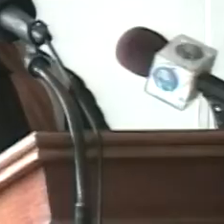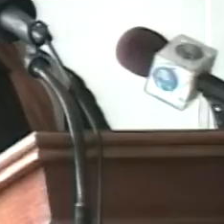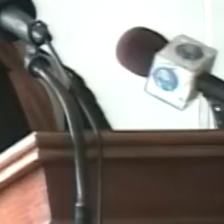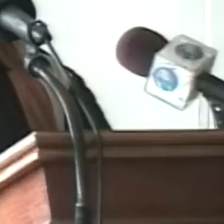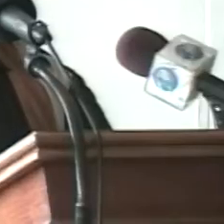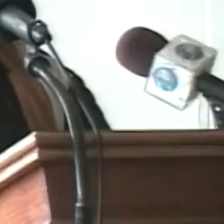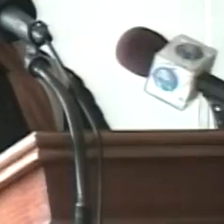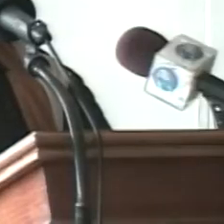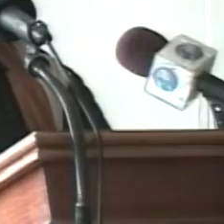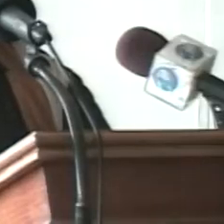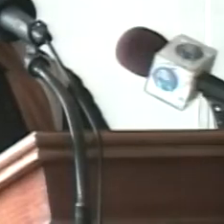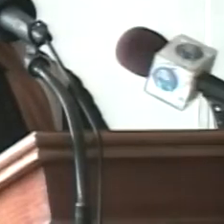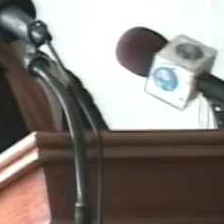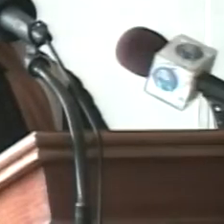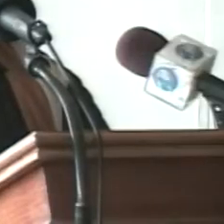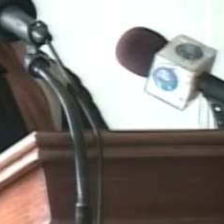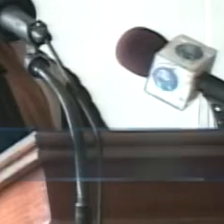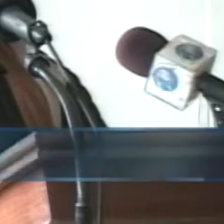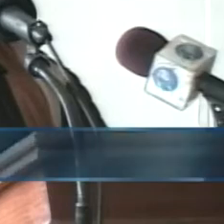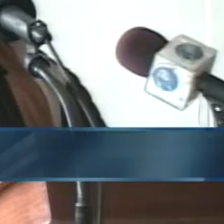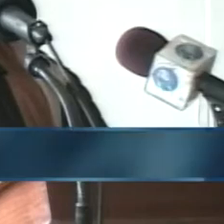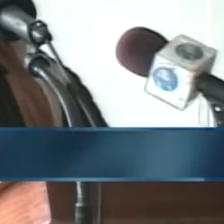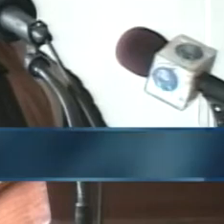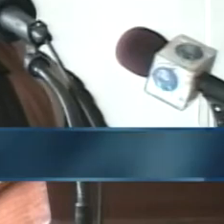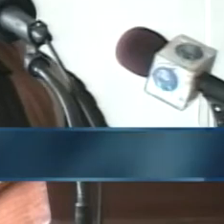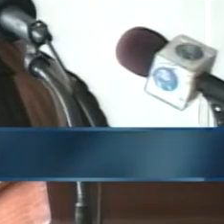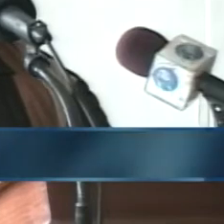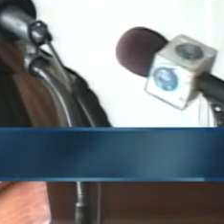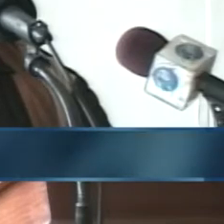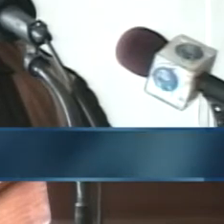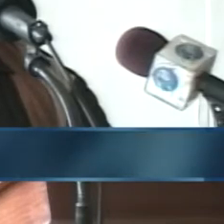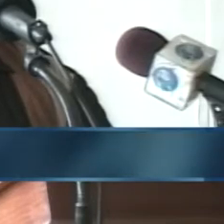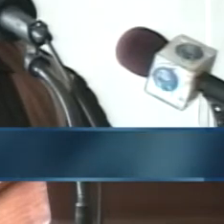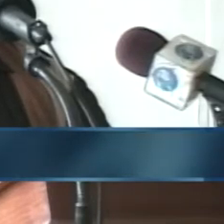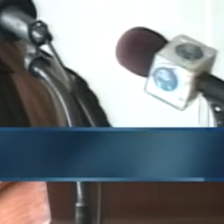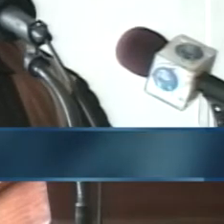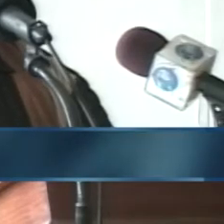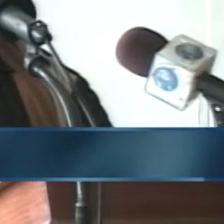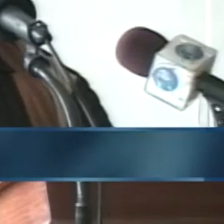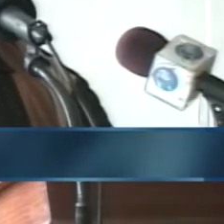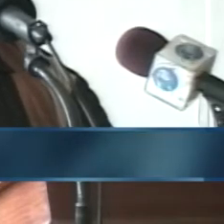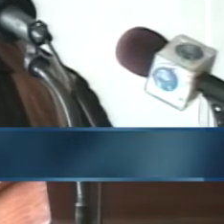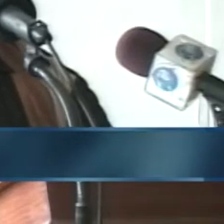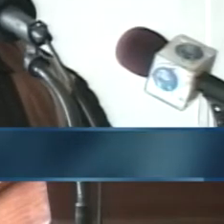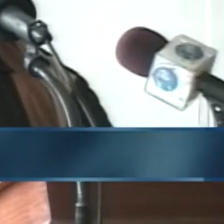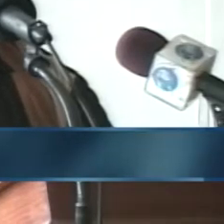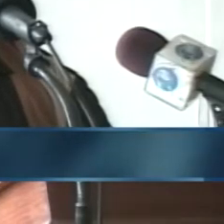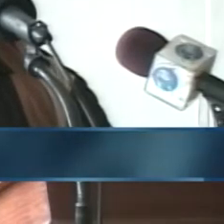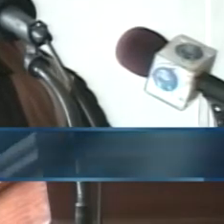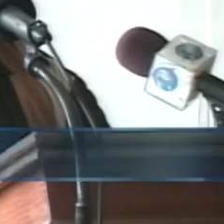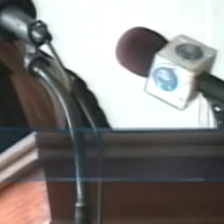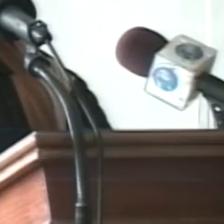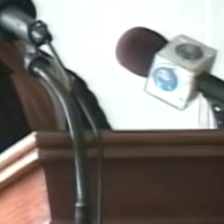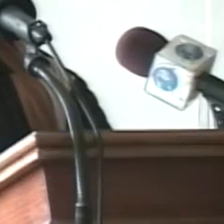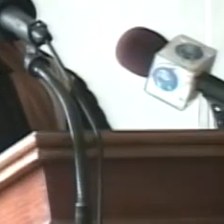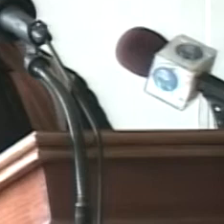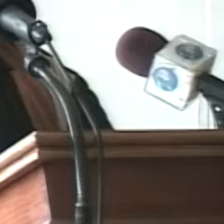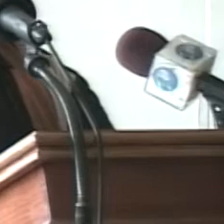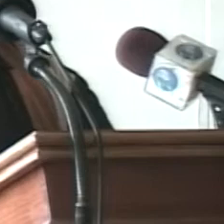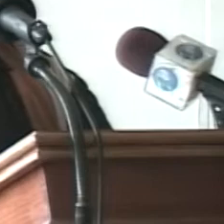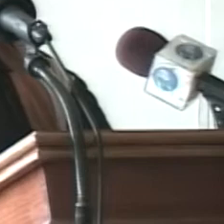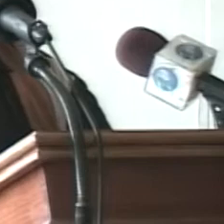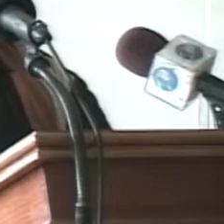as these incentives are not only necessary but long overdue, as operators have no control over